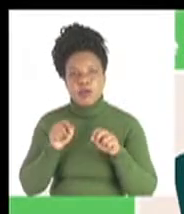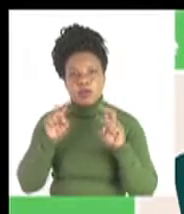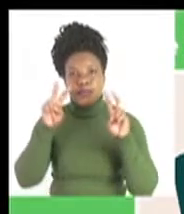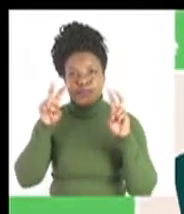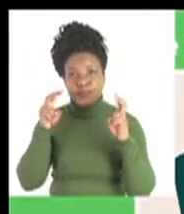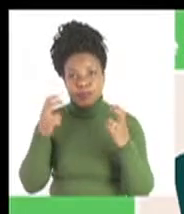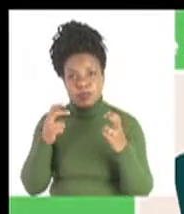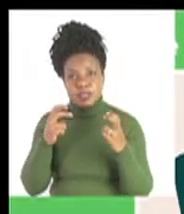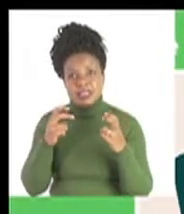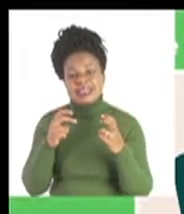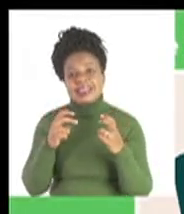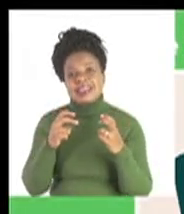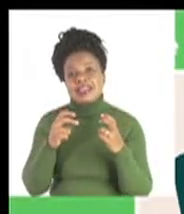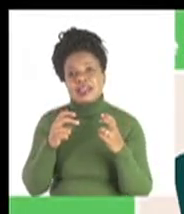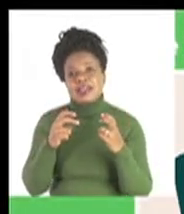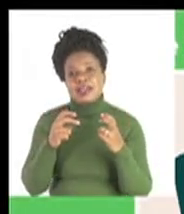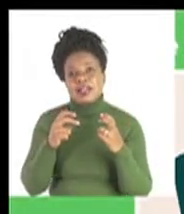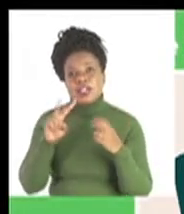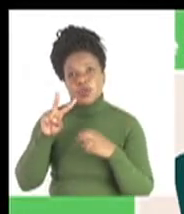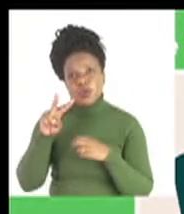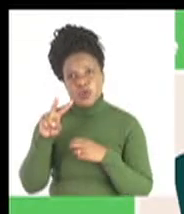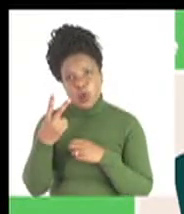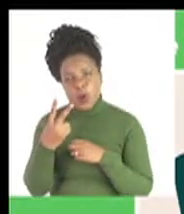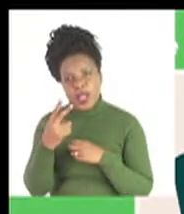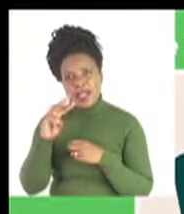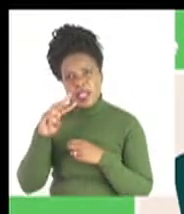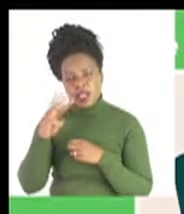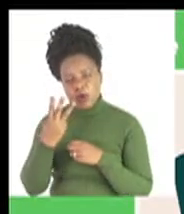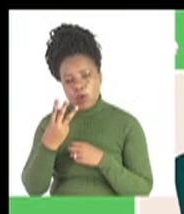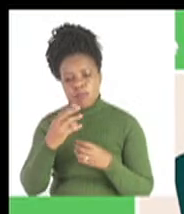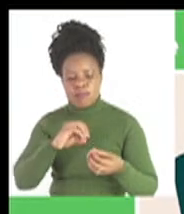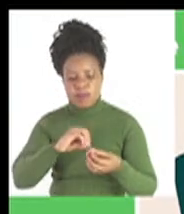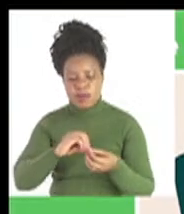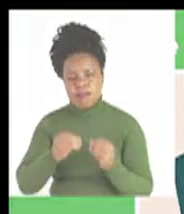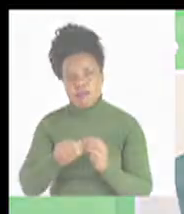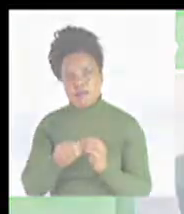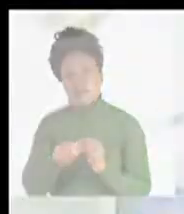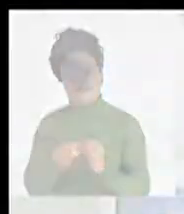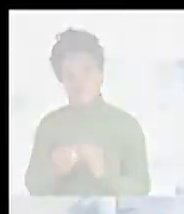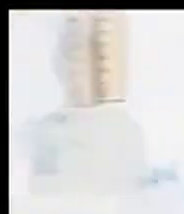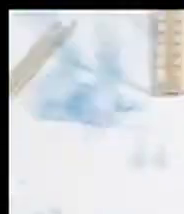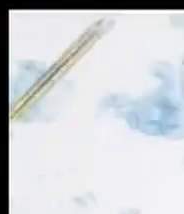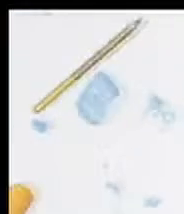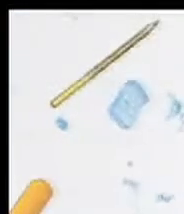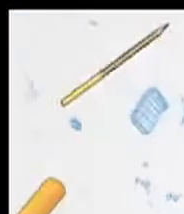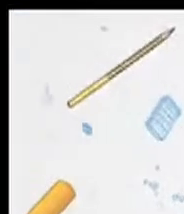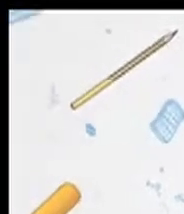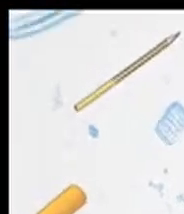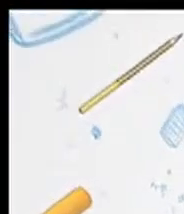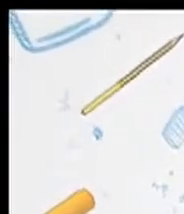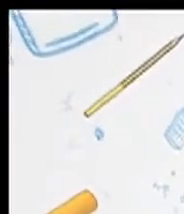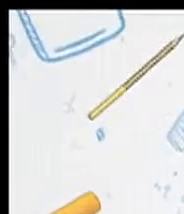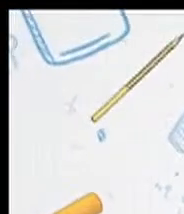Today's lesson is on square numbers and cube numbers.